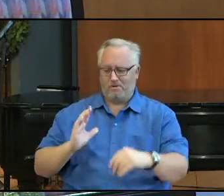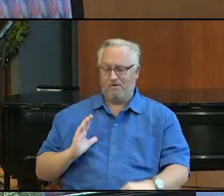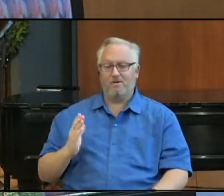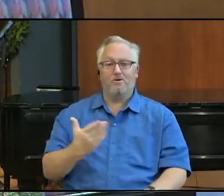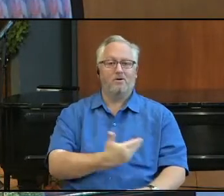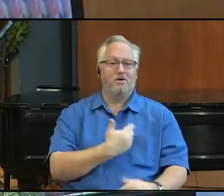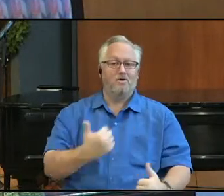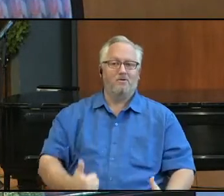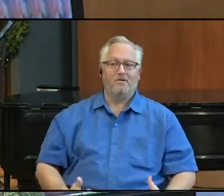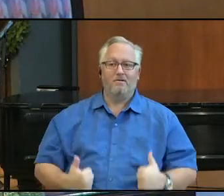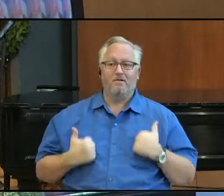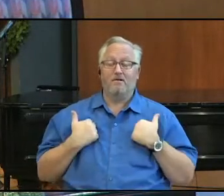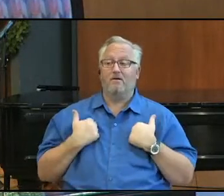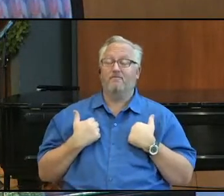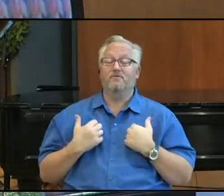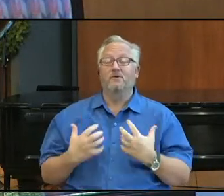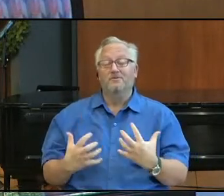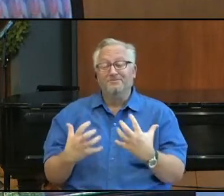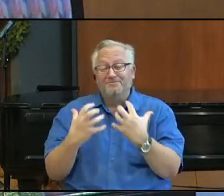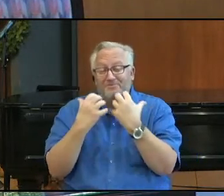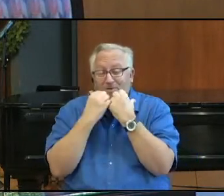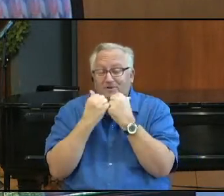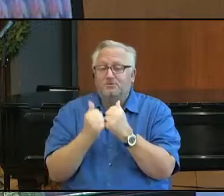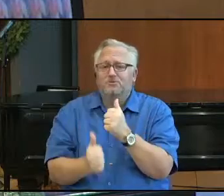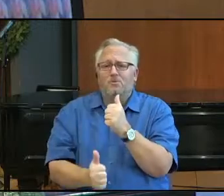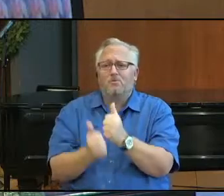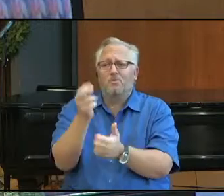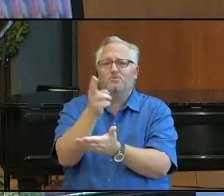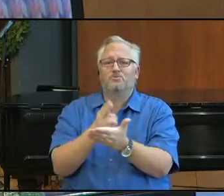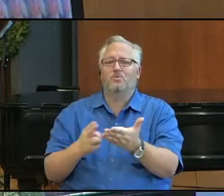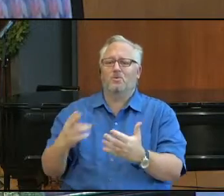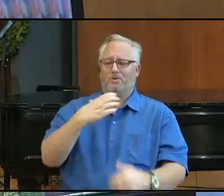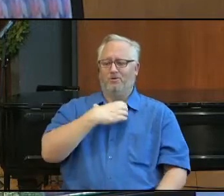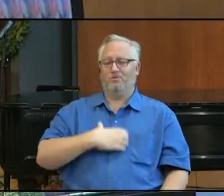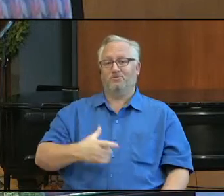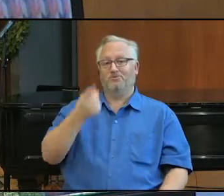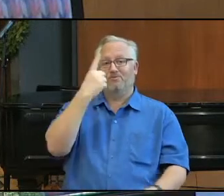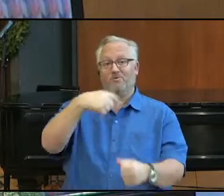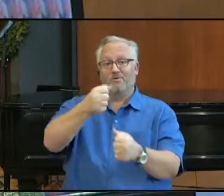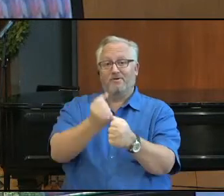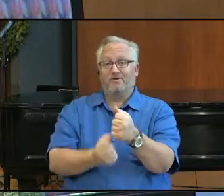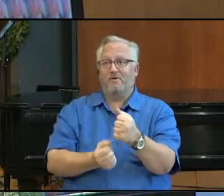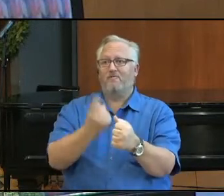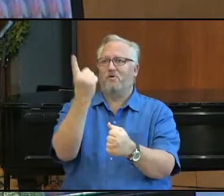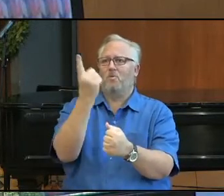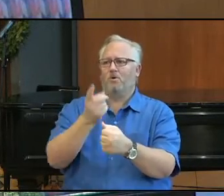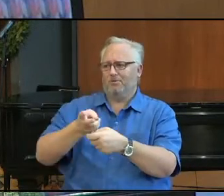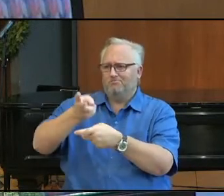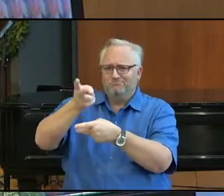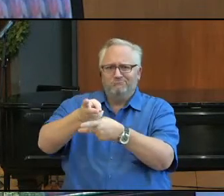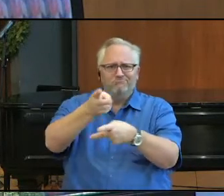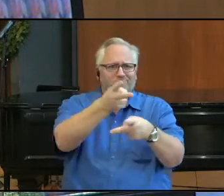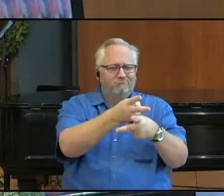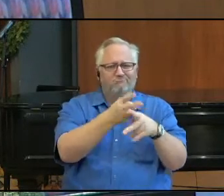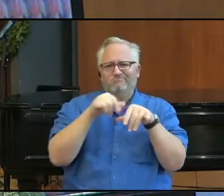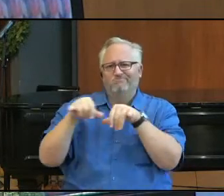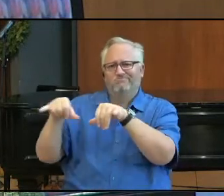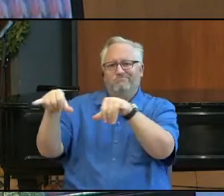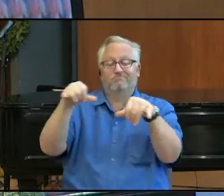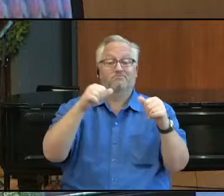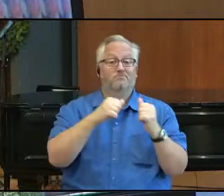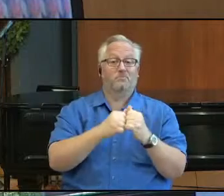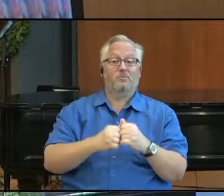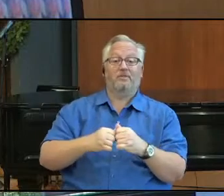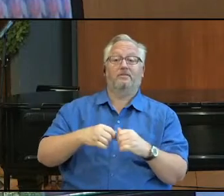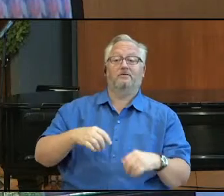the precious and most holy desire for everyone to be treated with dignity and